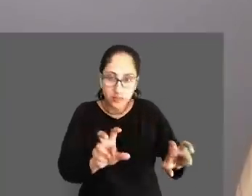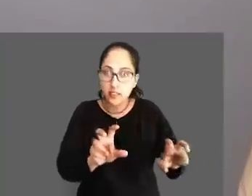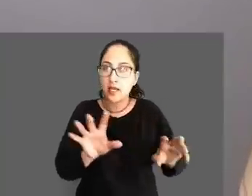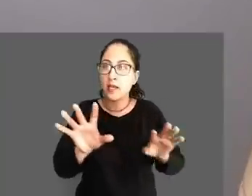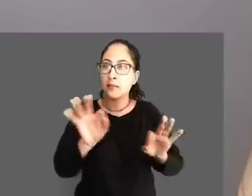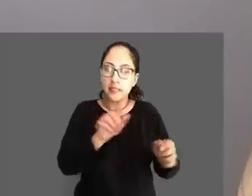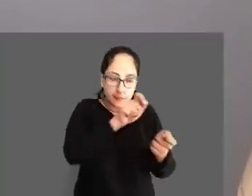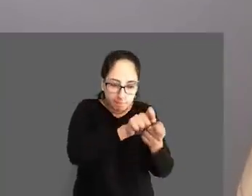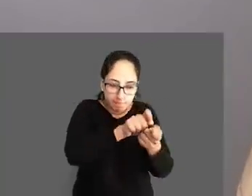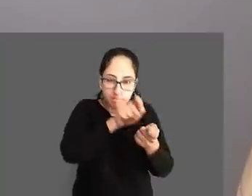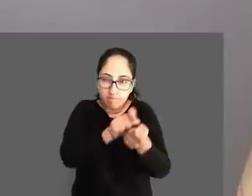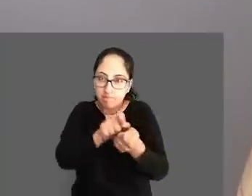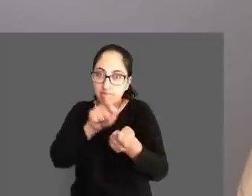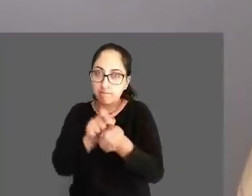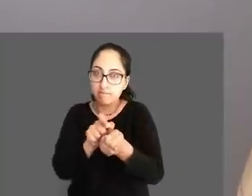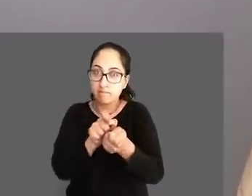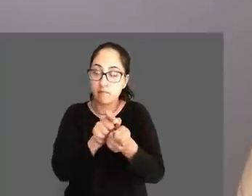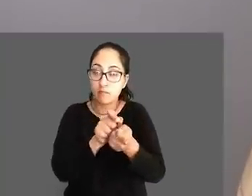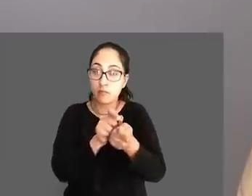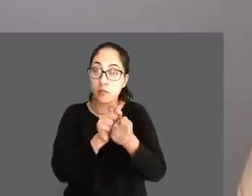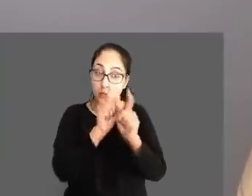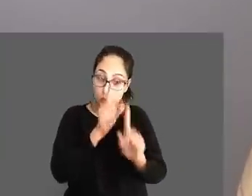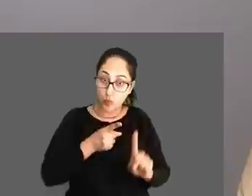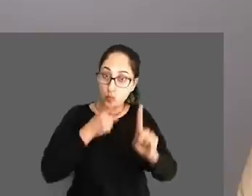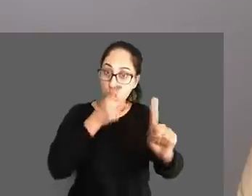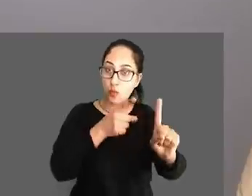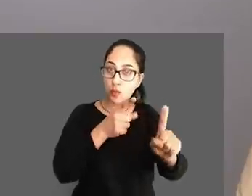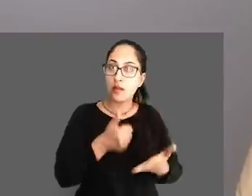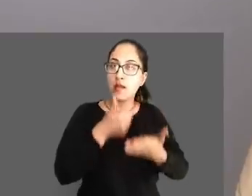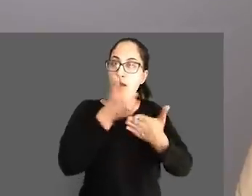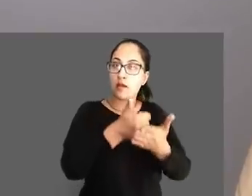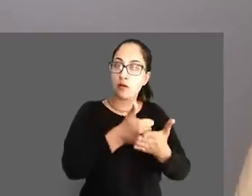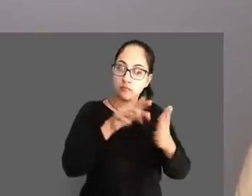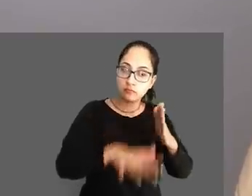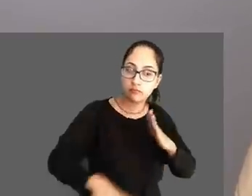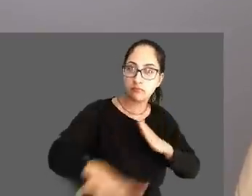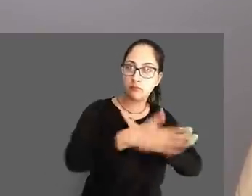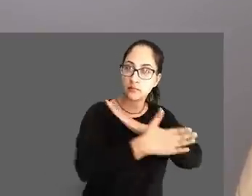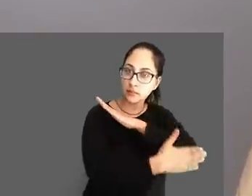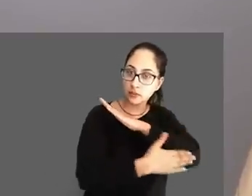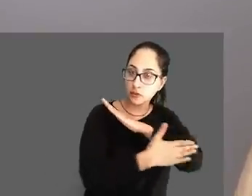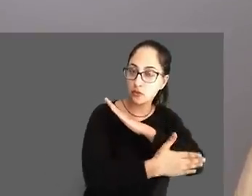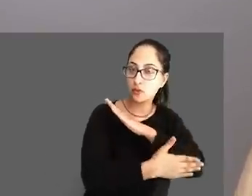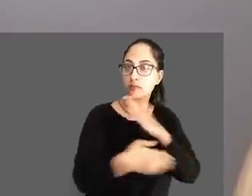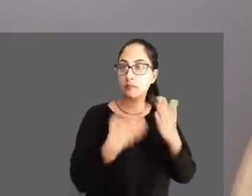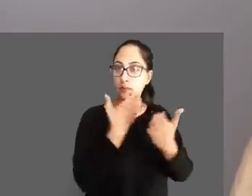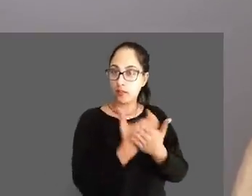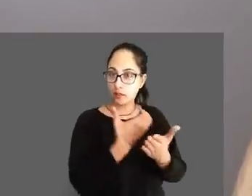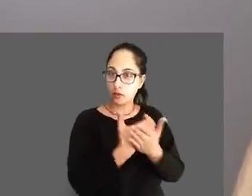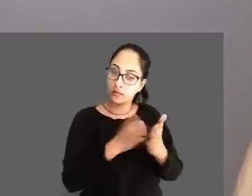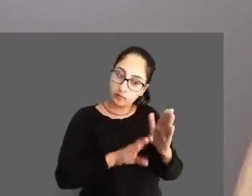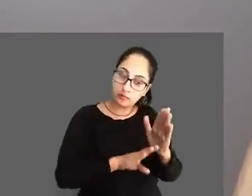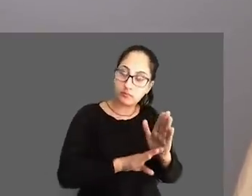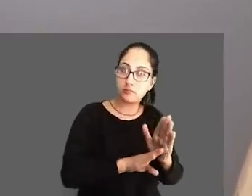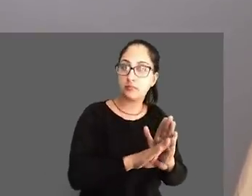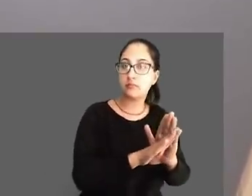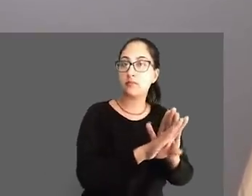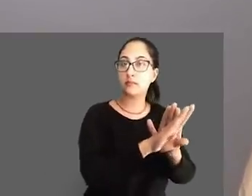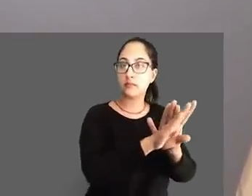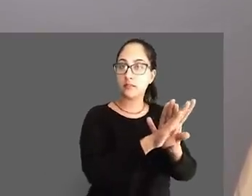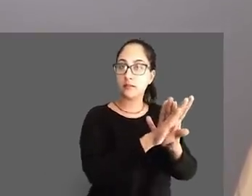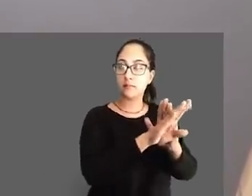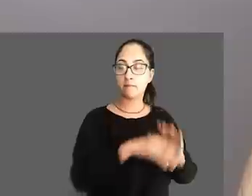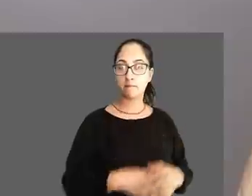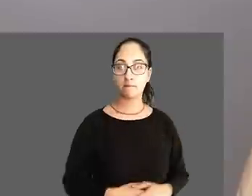thanks for framing that, because I think that sometimes people do feel conflicted internally about